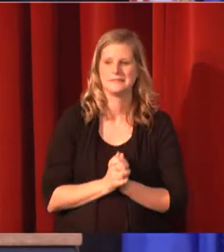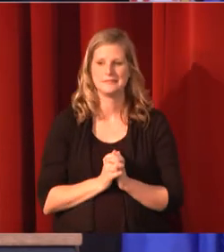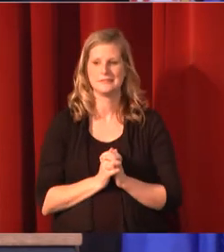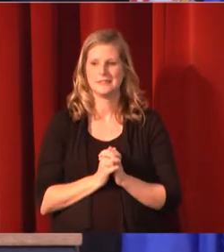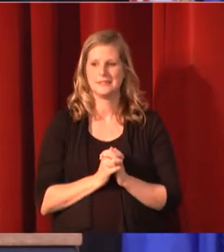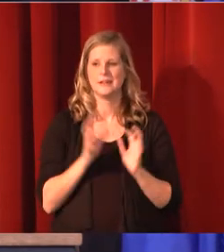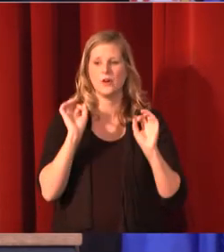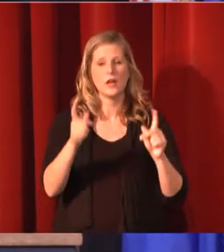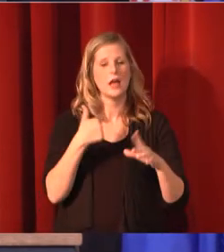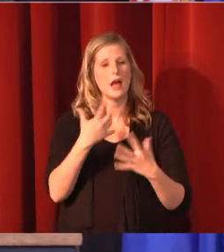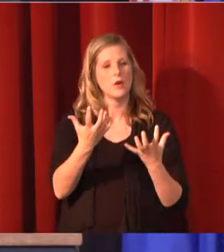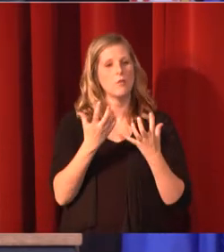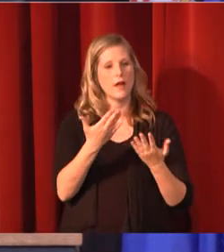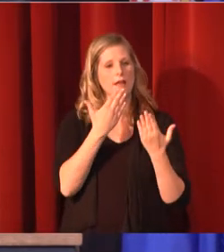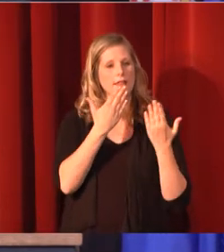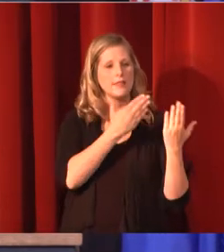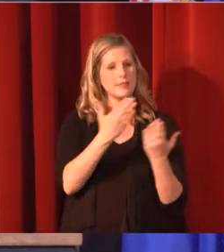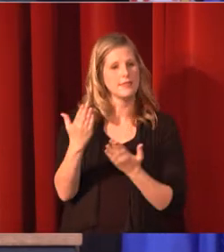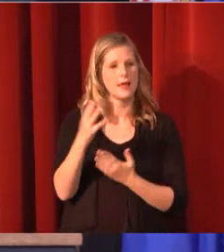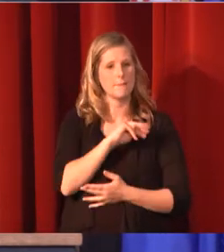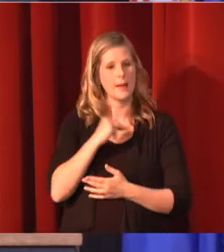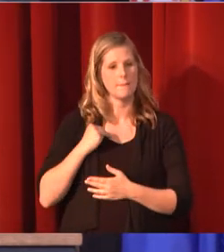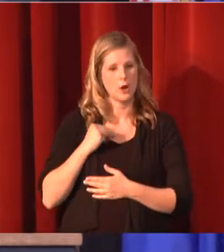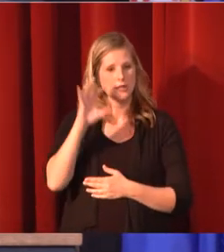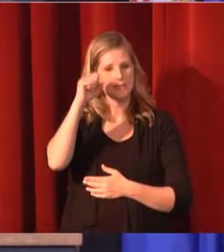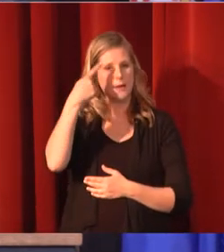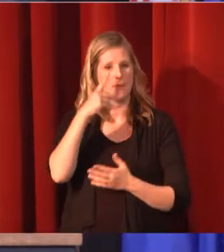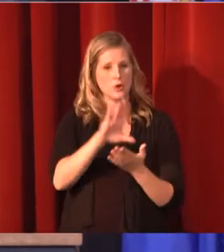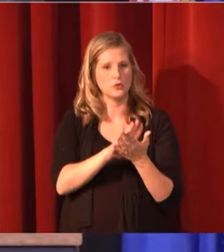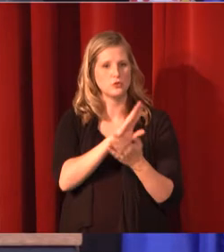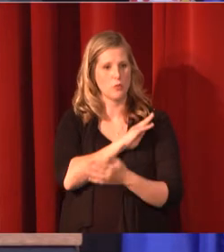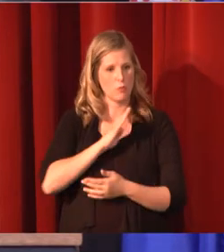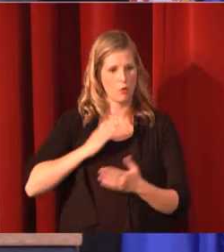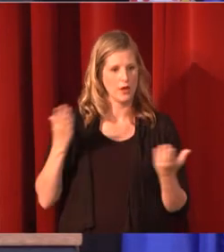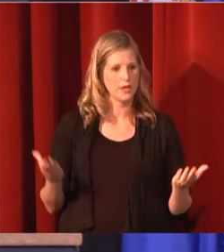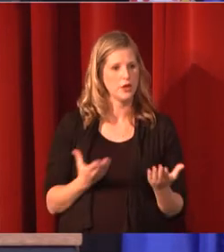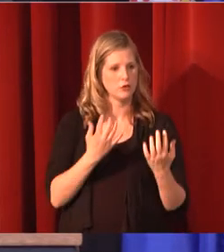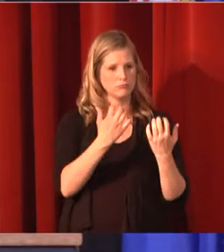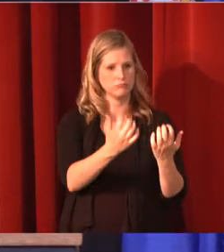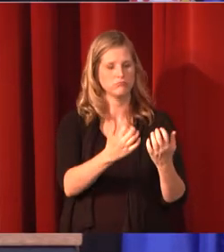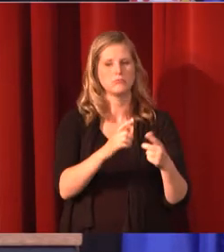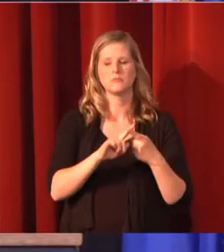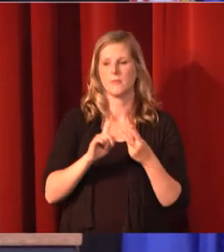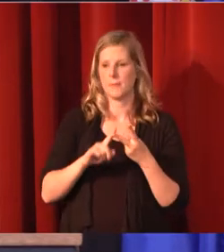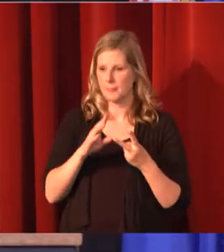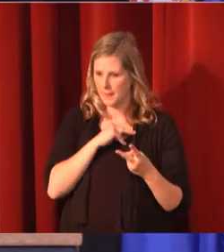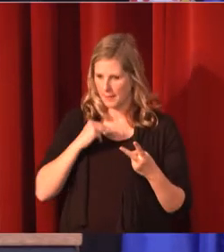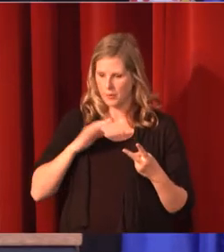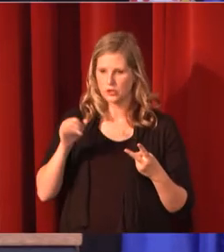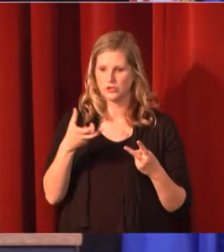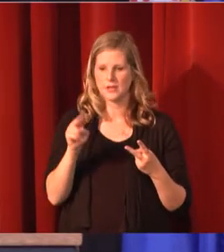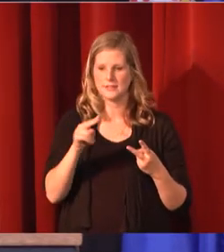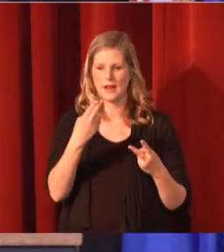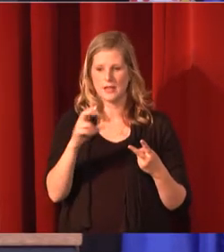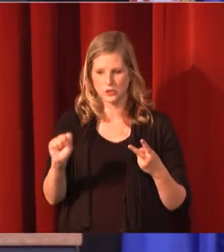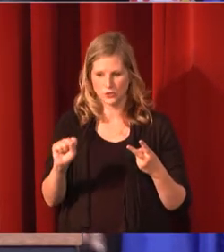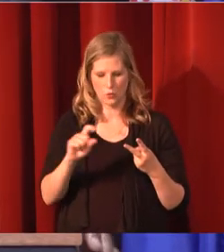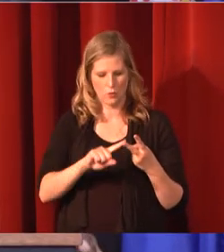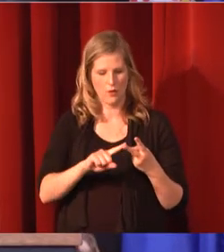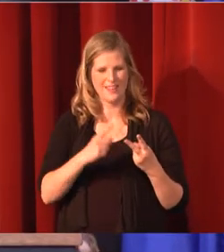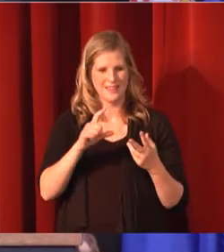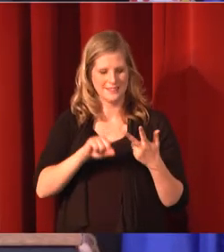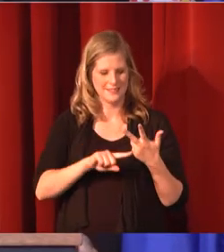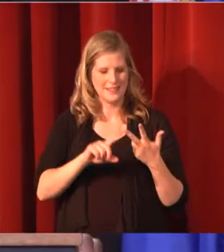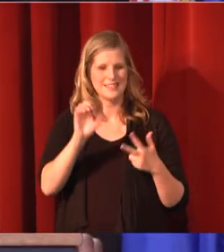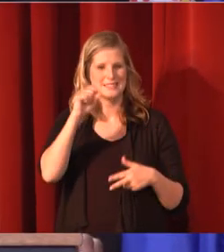want to thank the members of our st. Paul school board who are here and the members of our Johnson high school and st. Paul